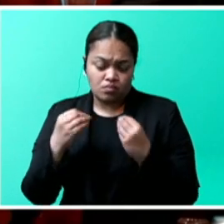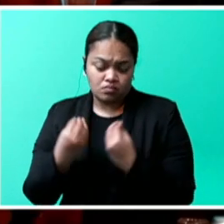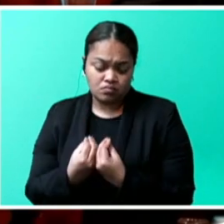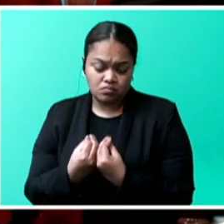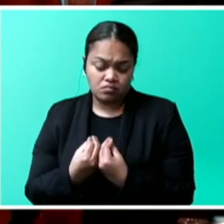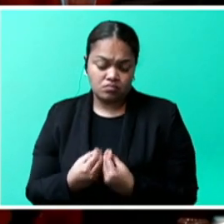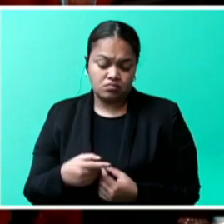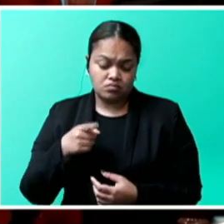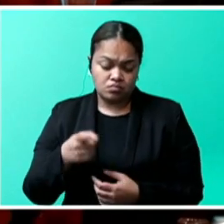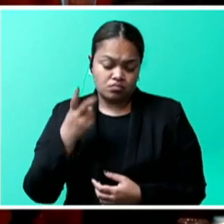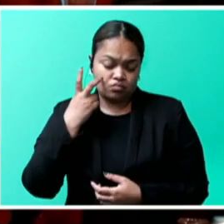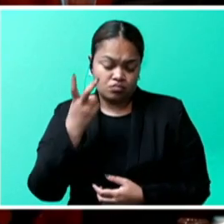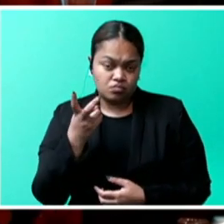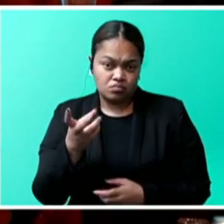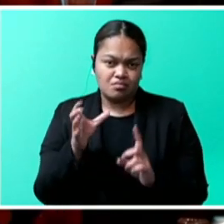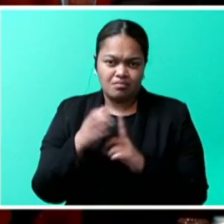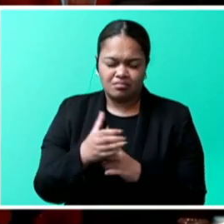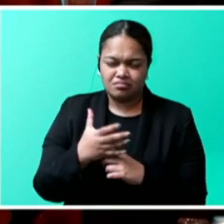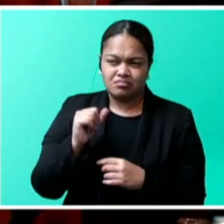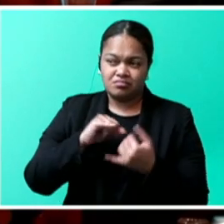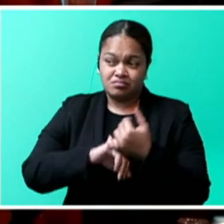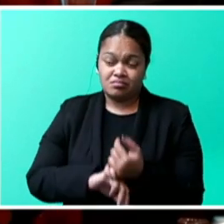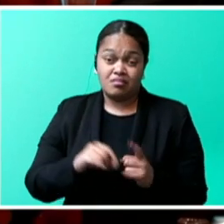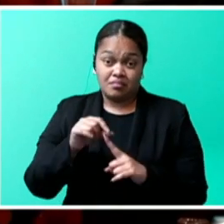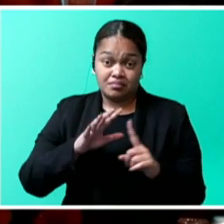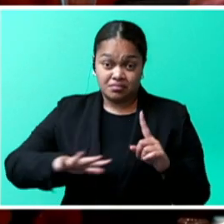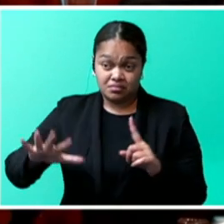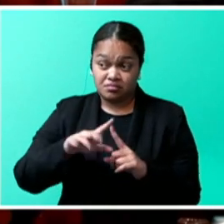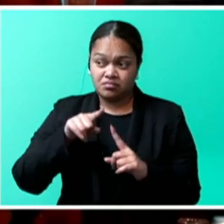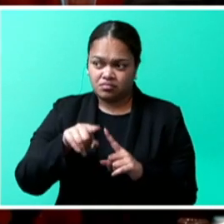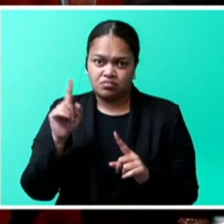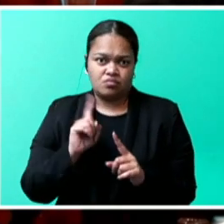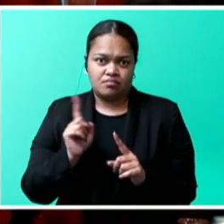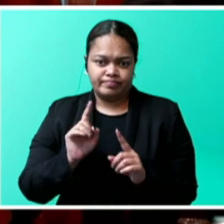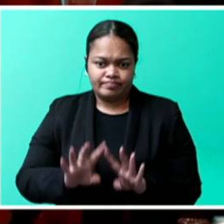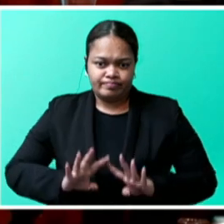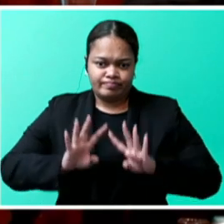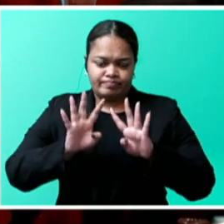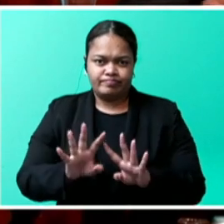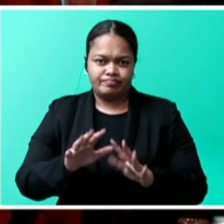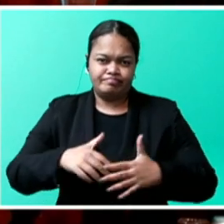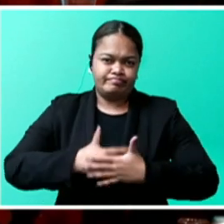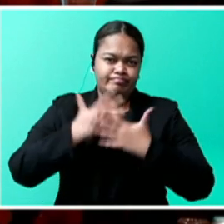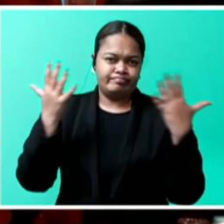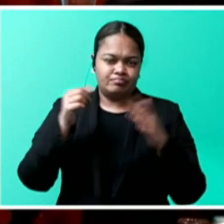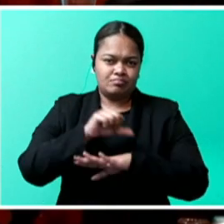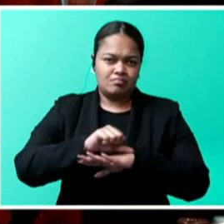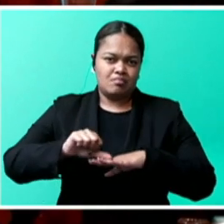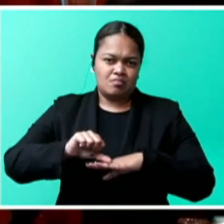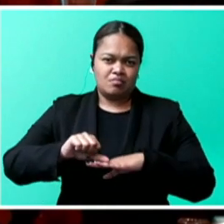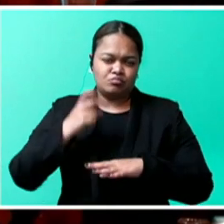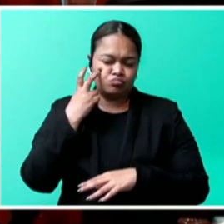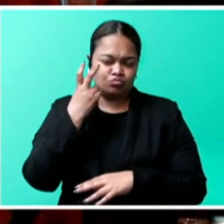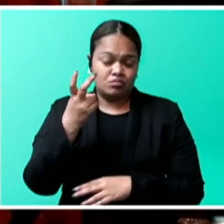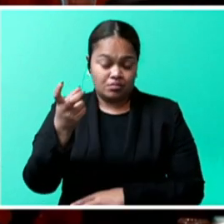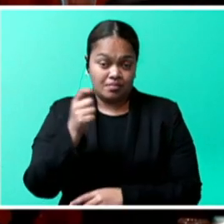formerly the Tourism Council of the South Pacific, stands as a major annual tourism exchange.